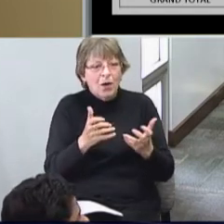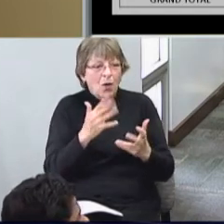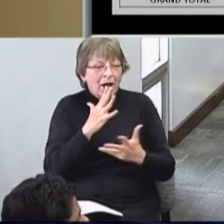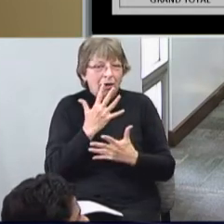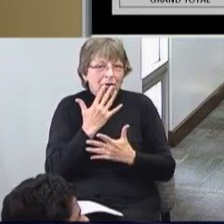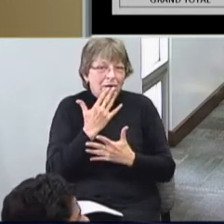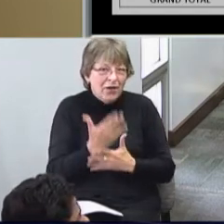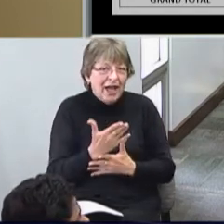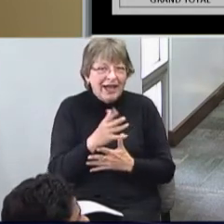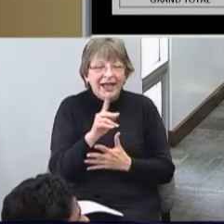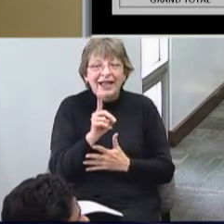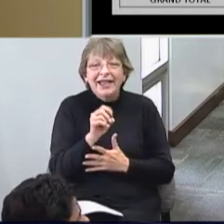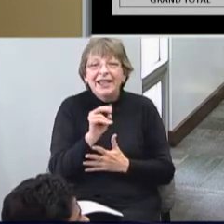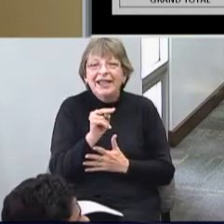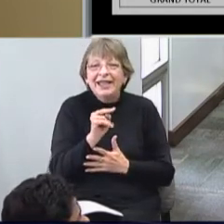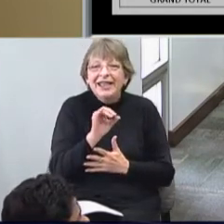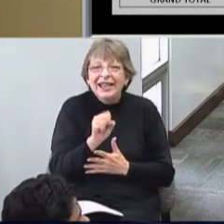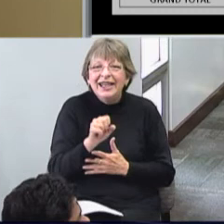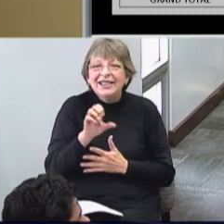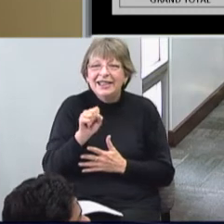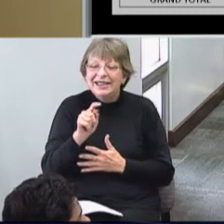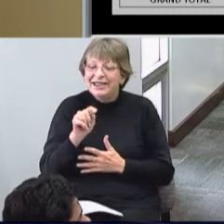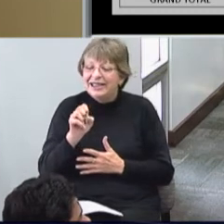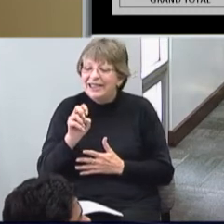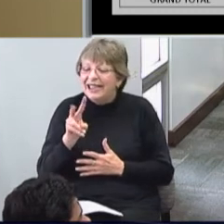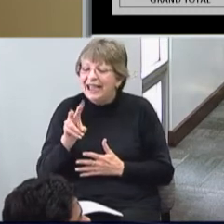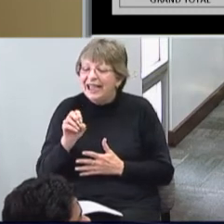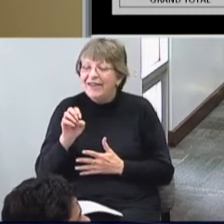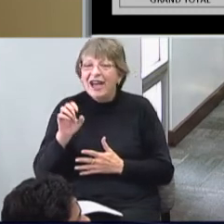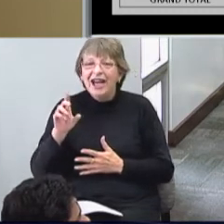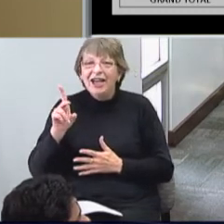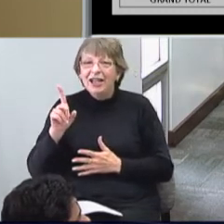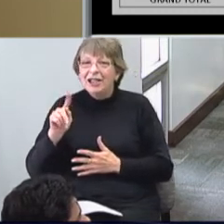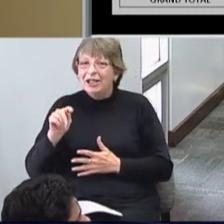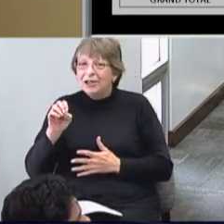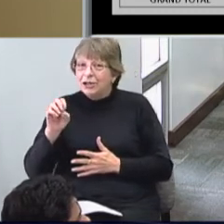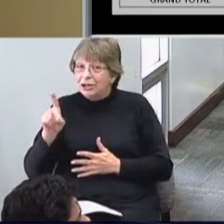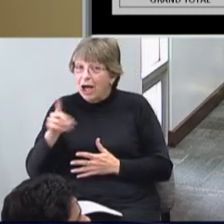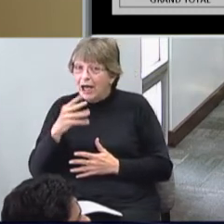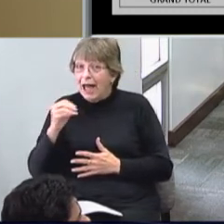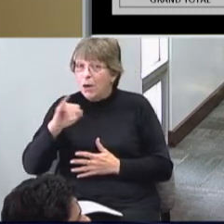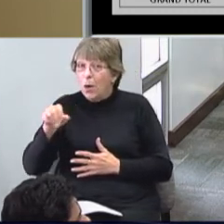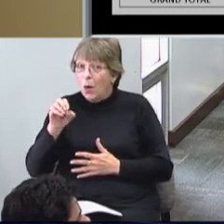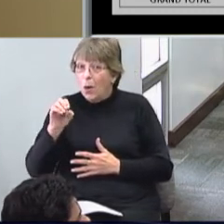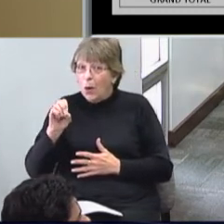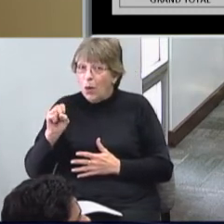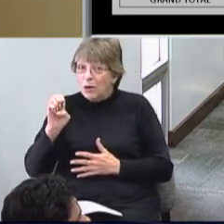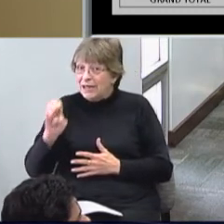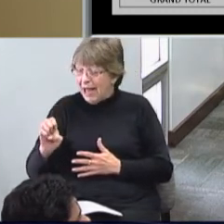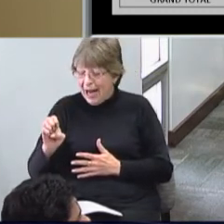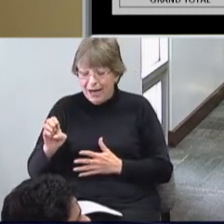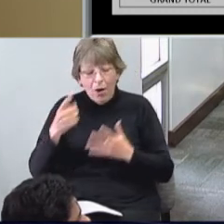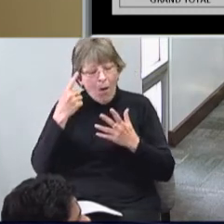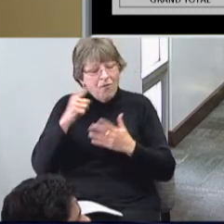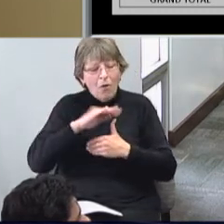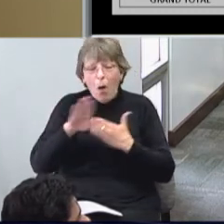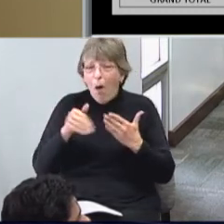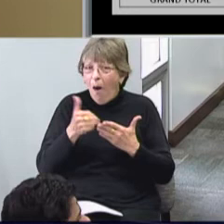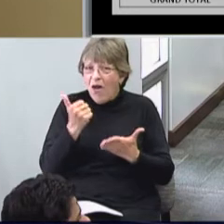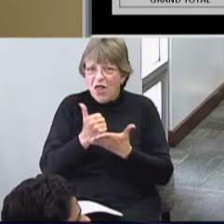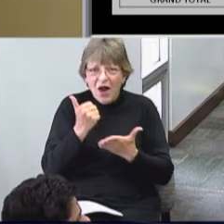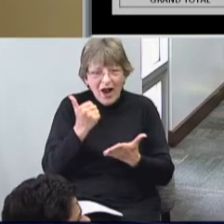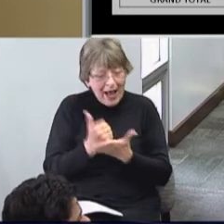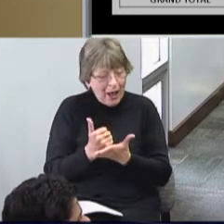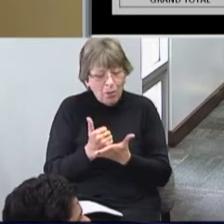and Jose with the Public Works Department. This would not have been possible without them. They were incredibly helpful throughout and always willing to